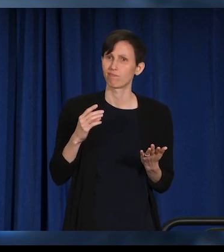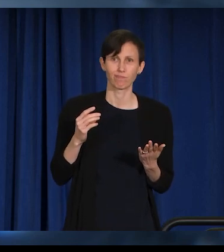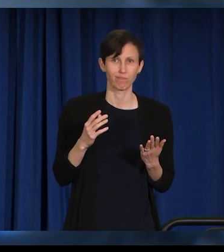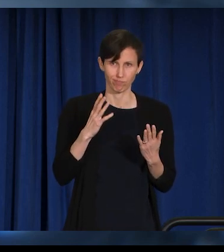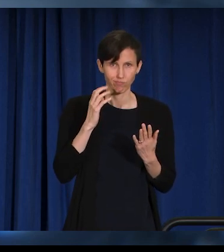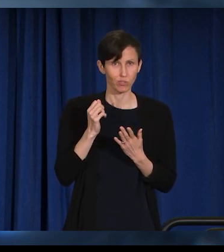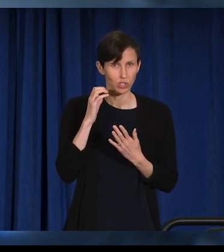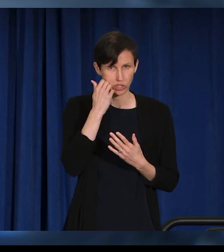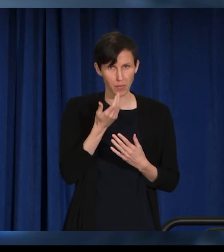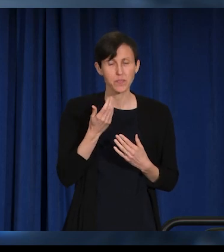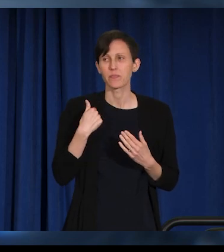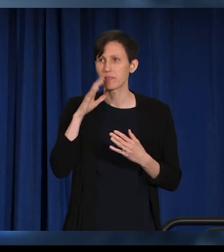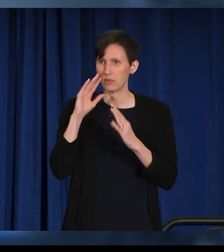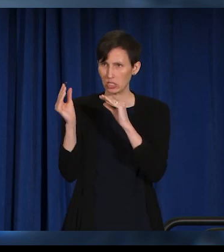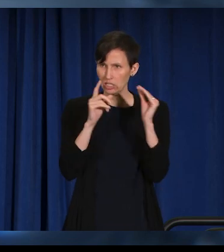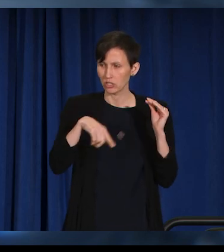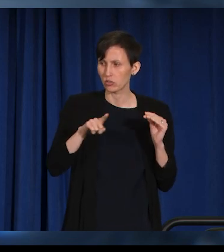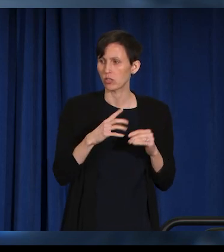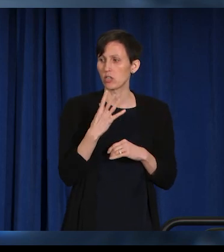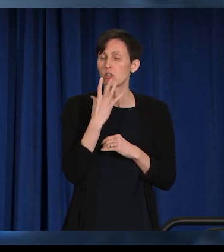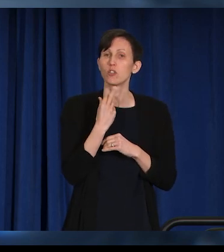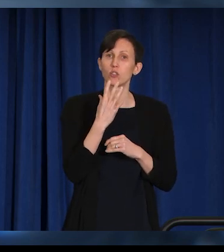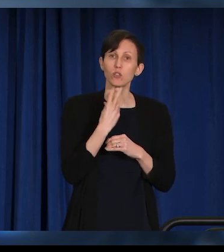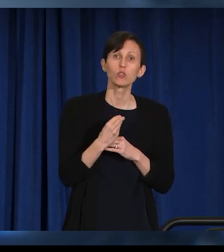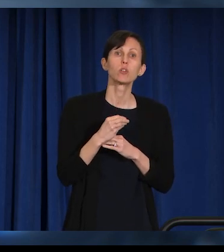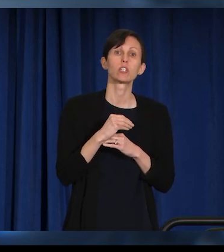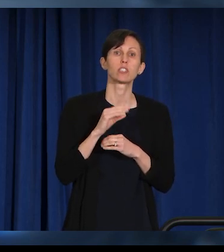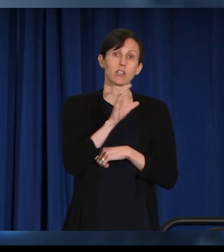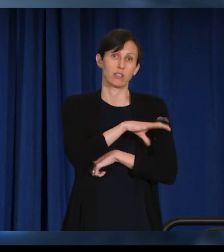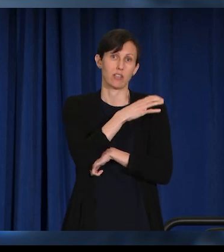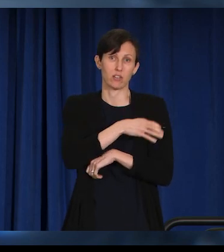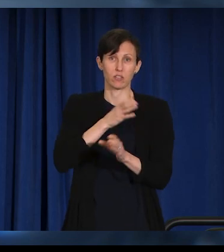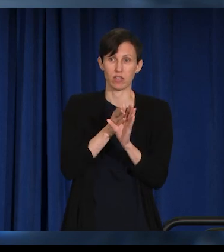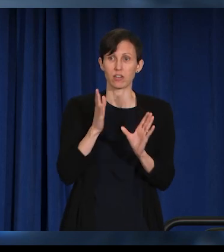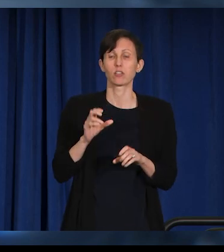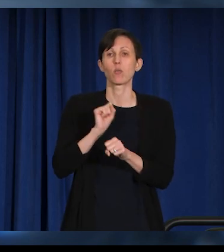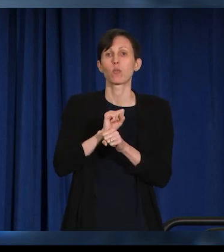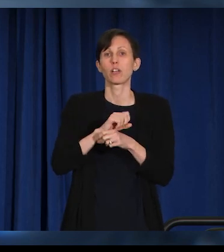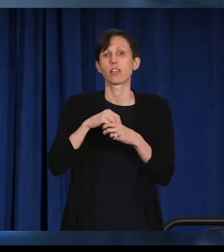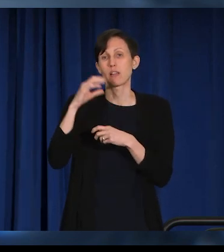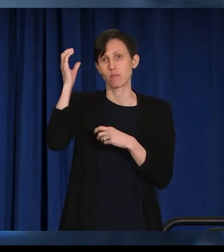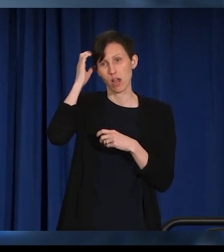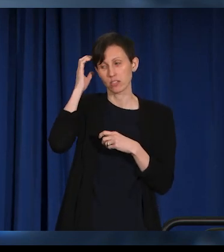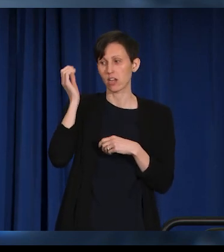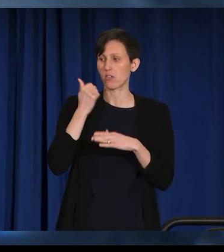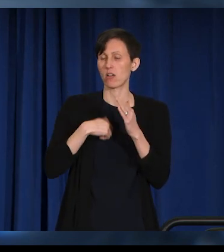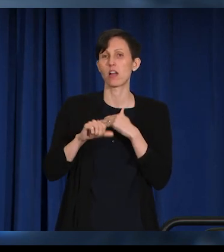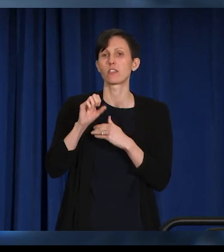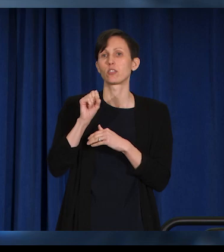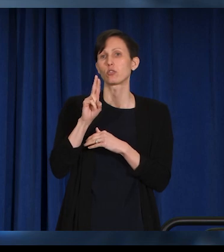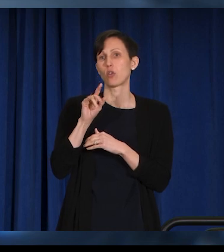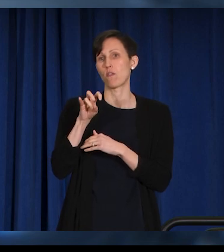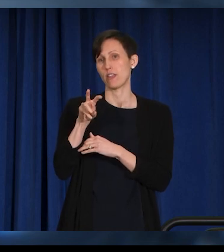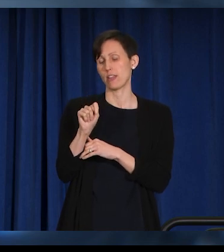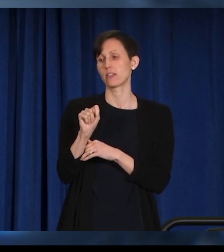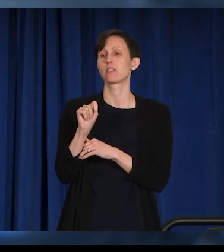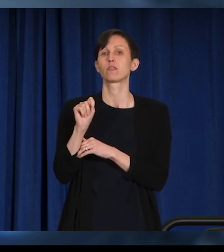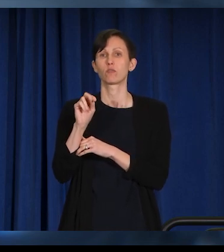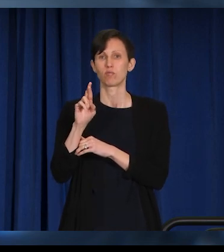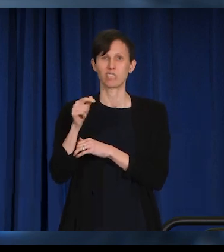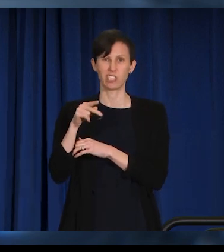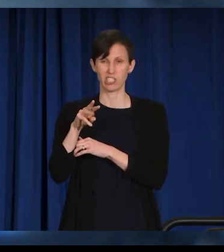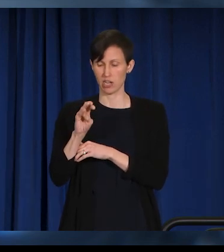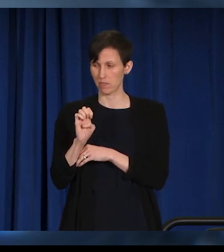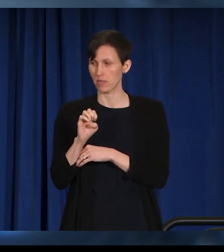a Jewish clinical child psychologist from Kyiv working in Moscow under the Soviet regime in the 1920s. She reported